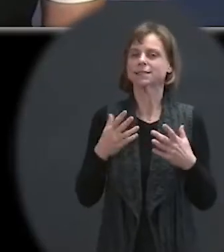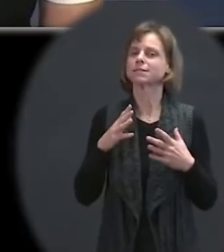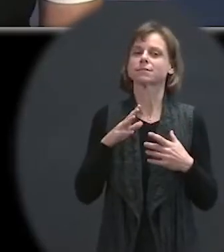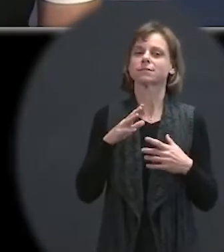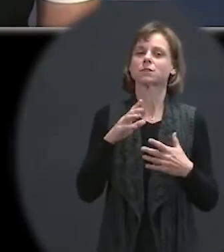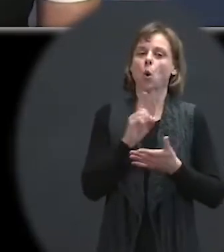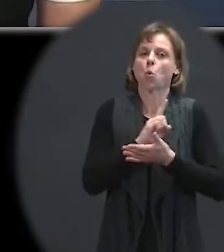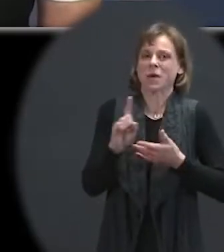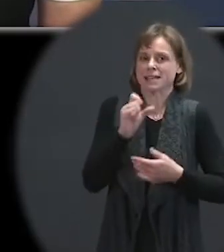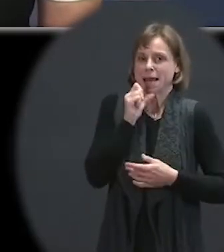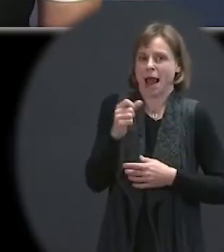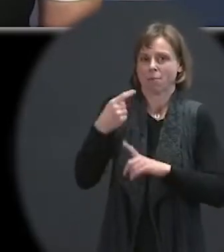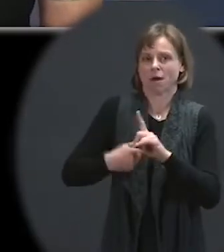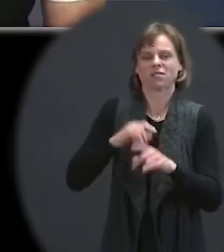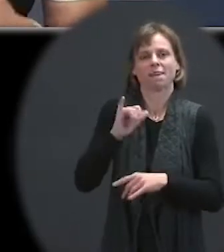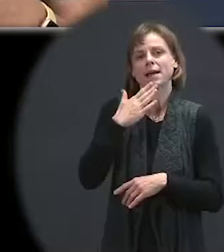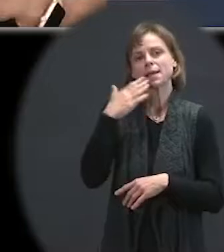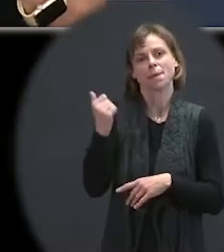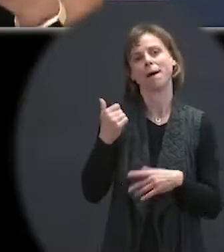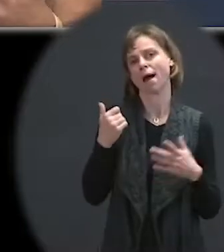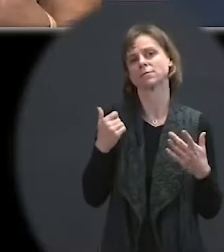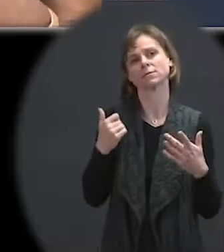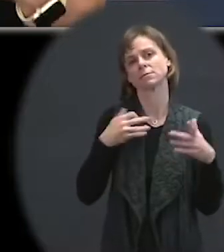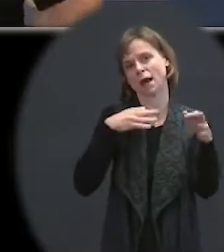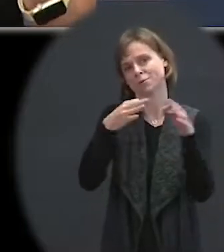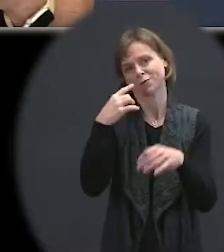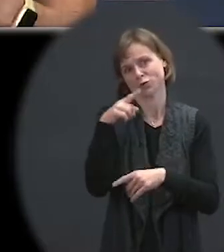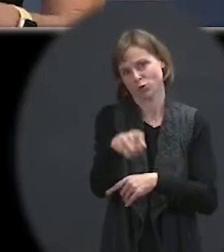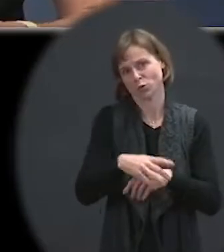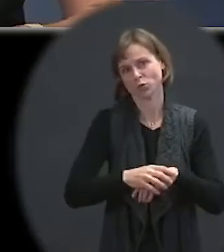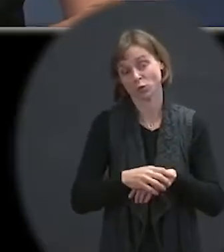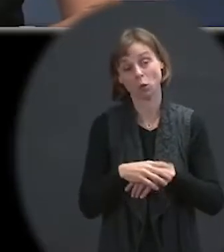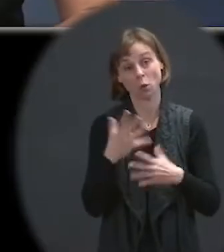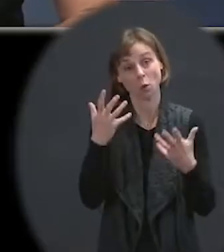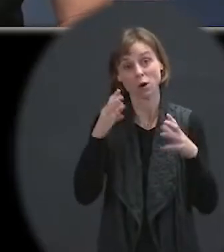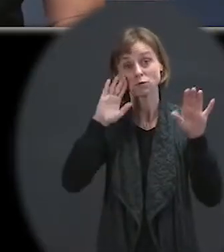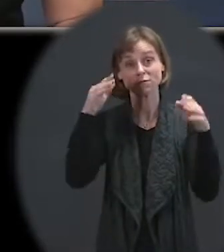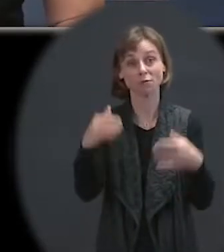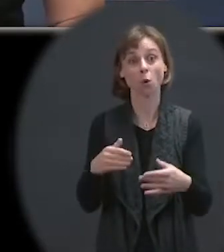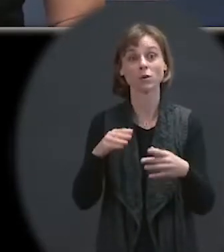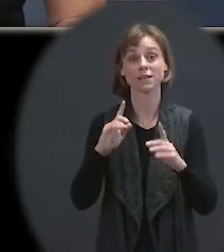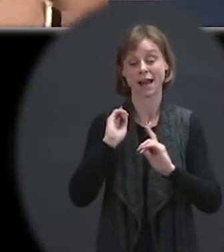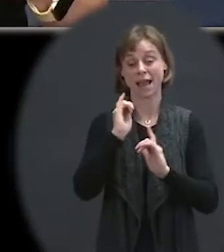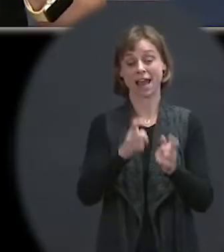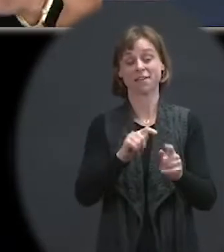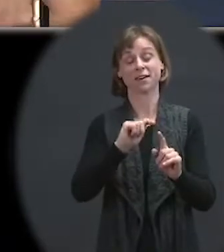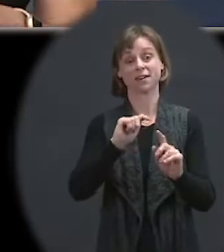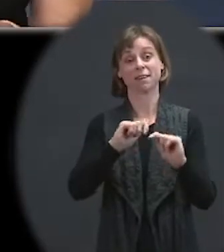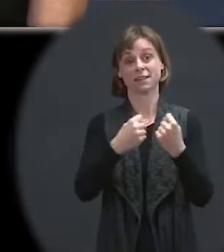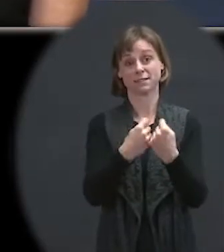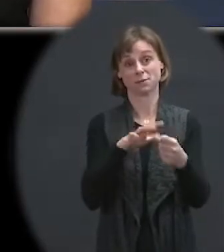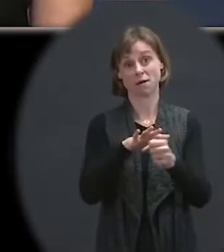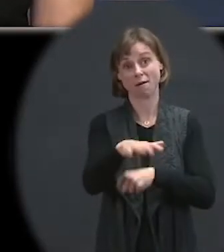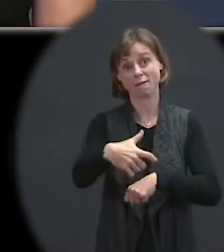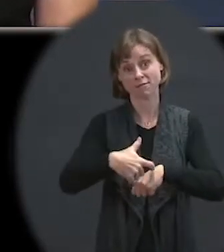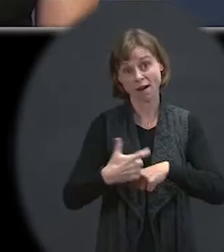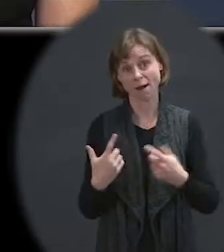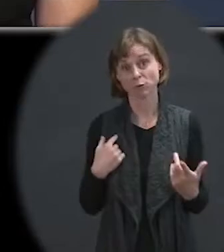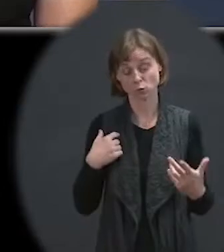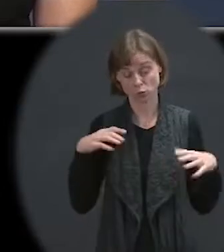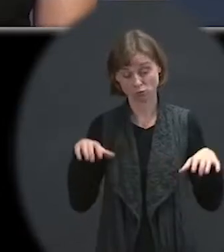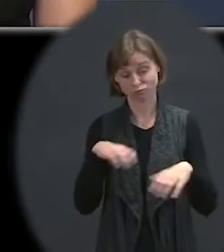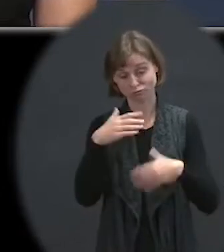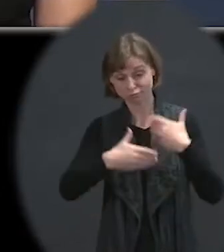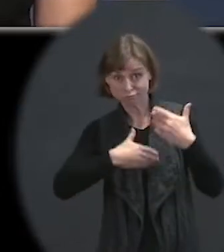months, is the best definition I can give for you. Of course, we want to focus on giving our team the time they need to take additional steps